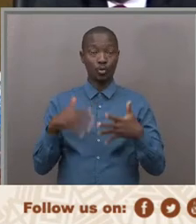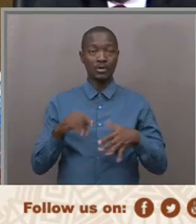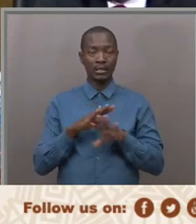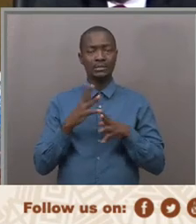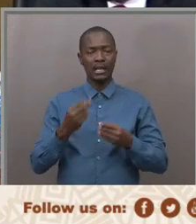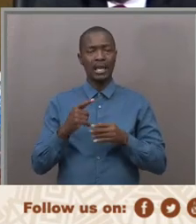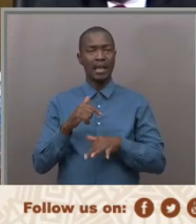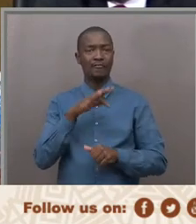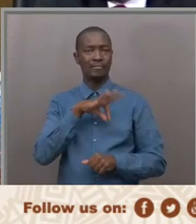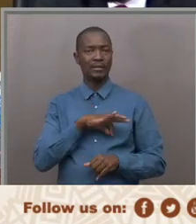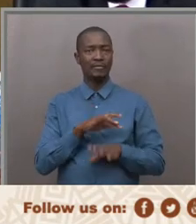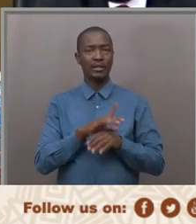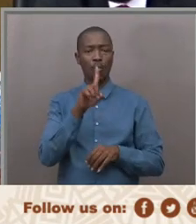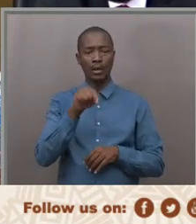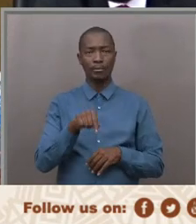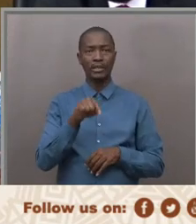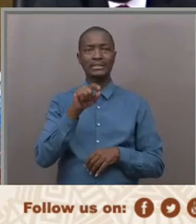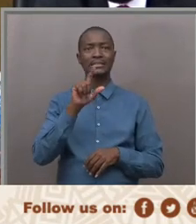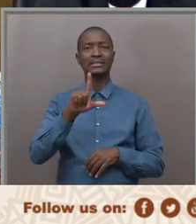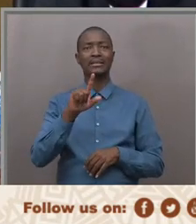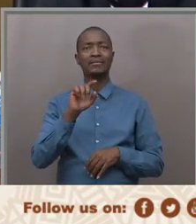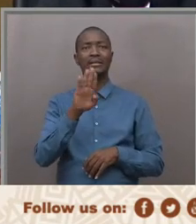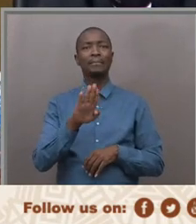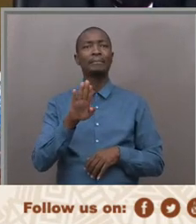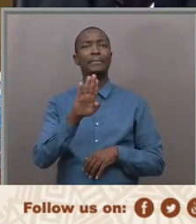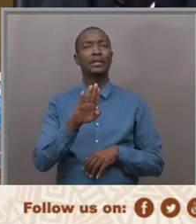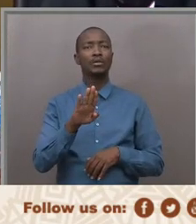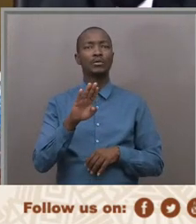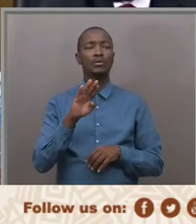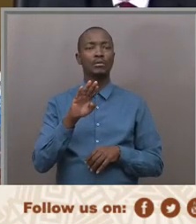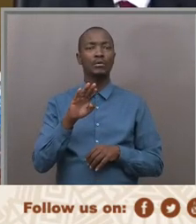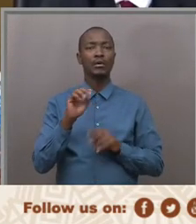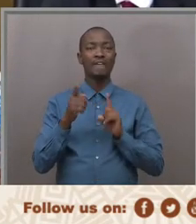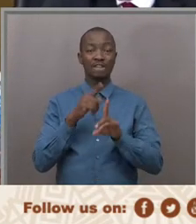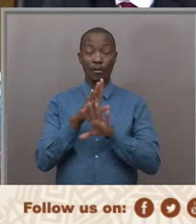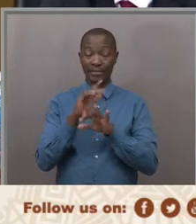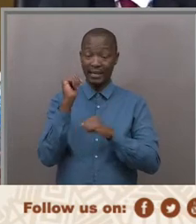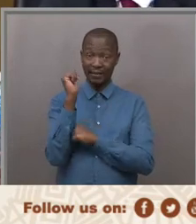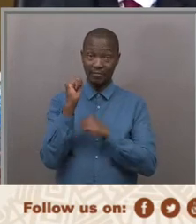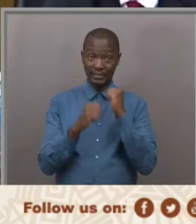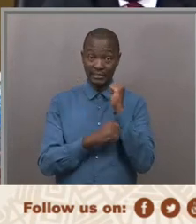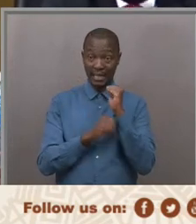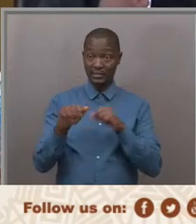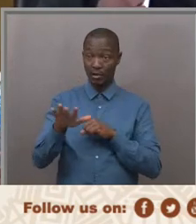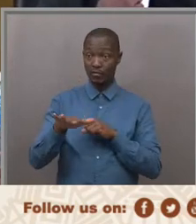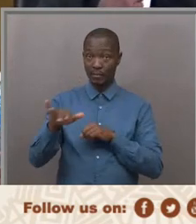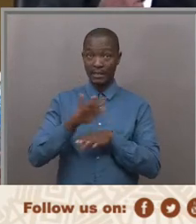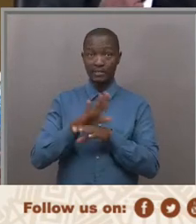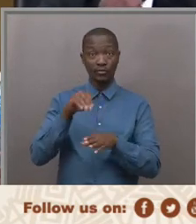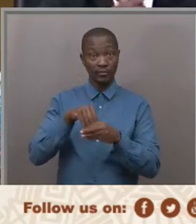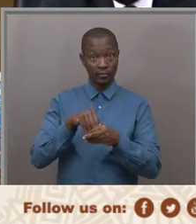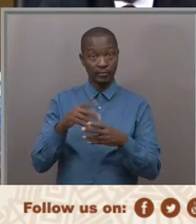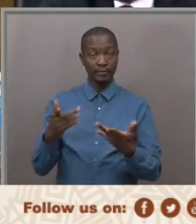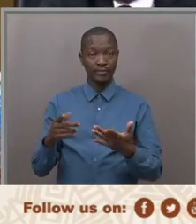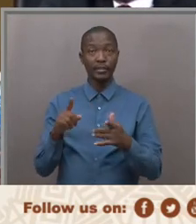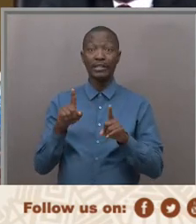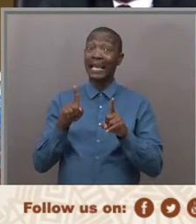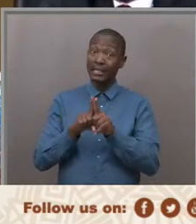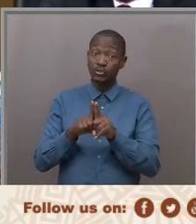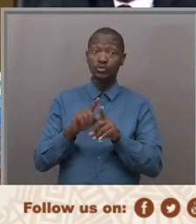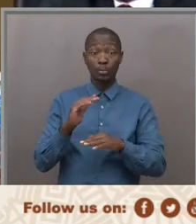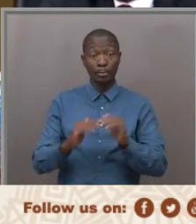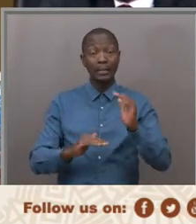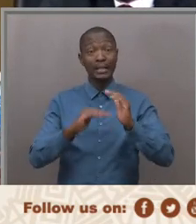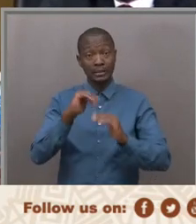benefited 1.7 billion rands of the infrastructure side of this investment. In other words, as you build